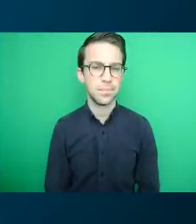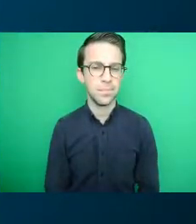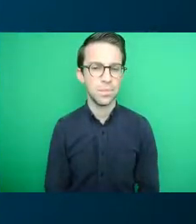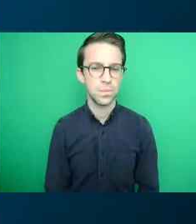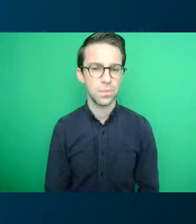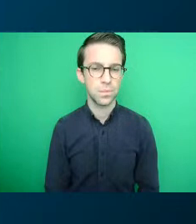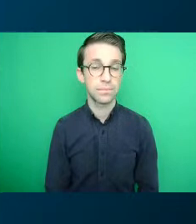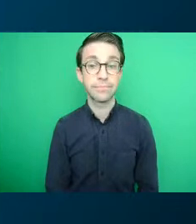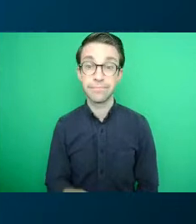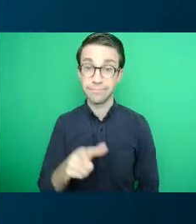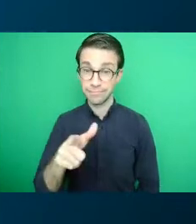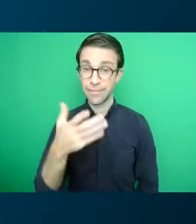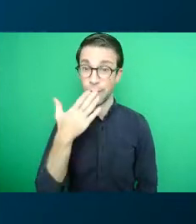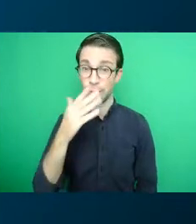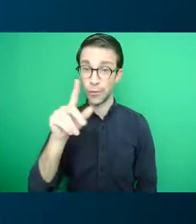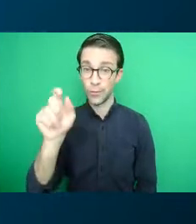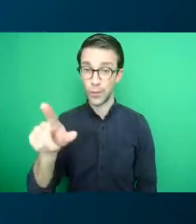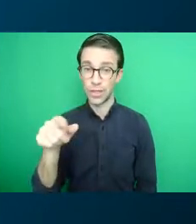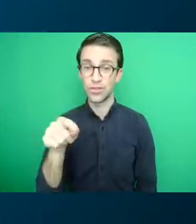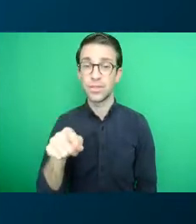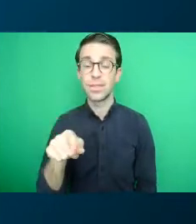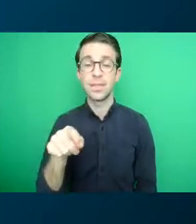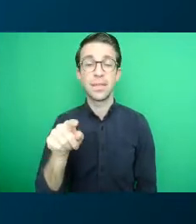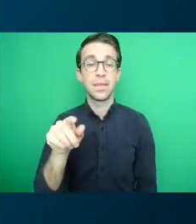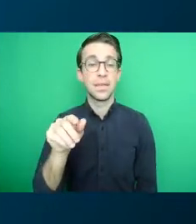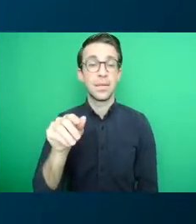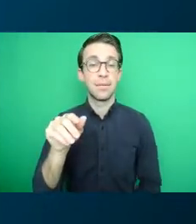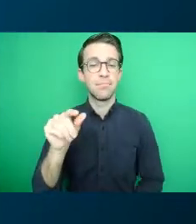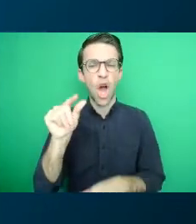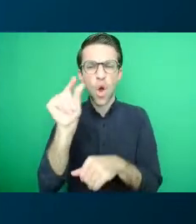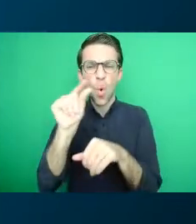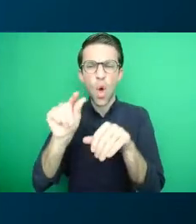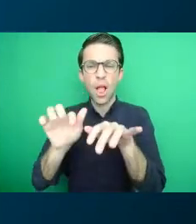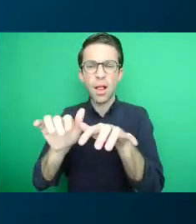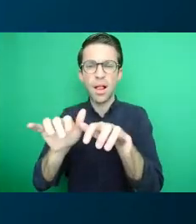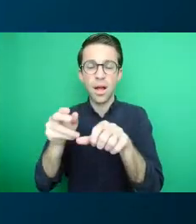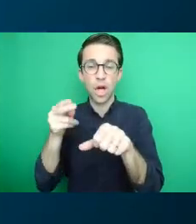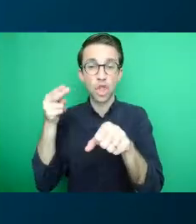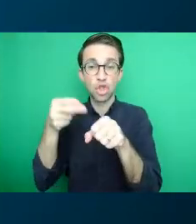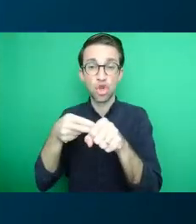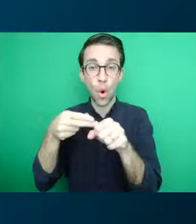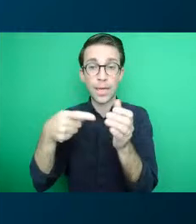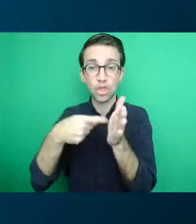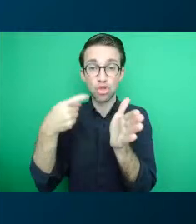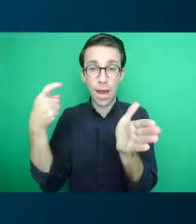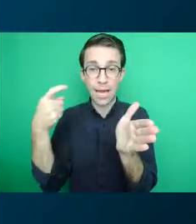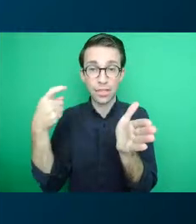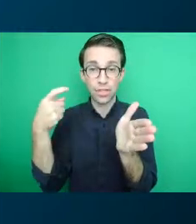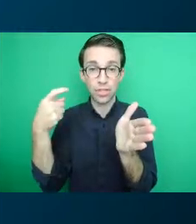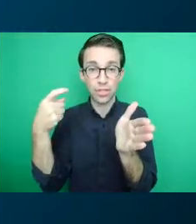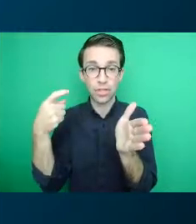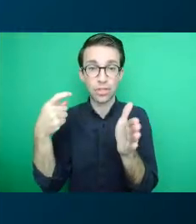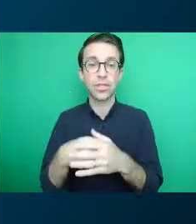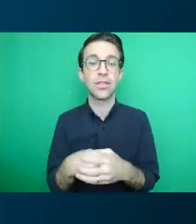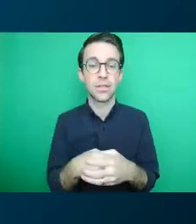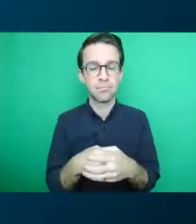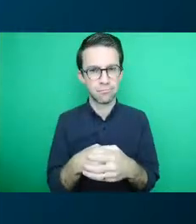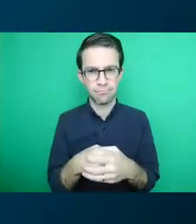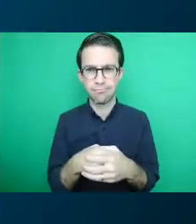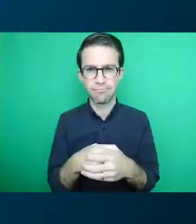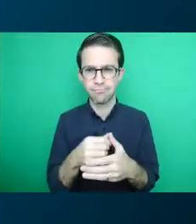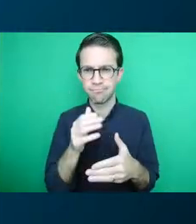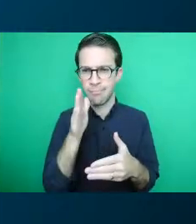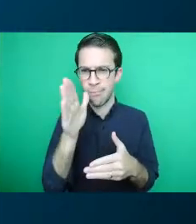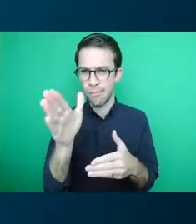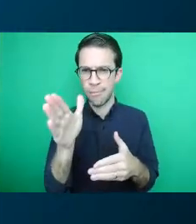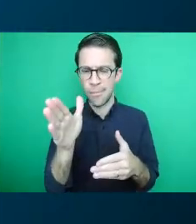That's a great question. If you just Google join Scratch, you'll be taken to a